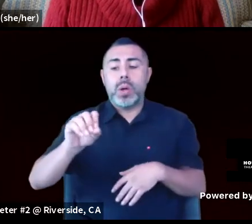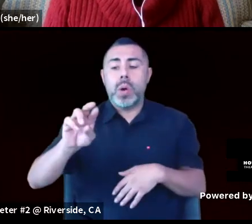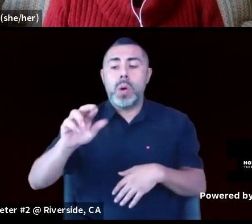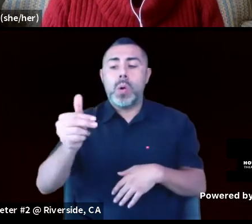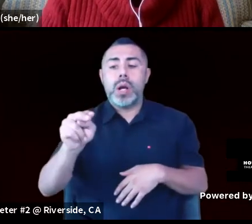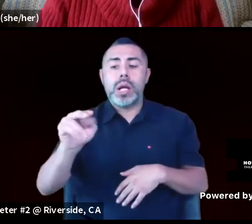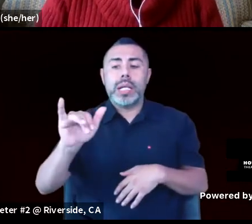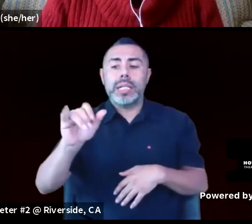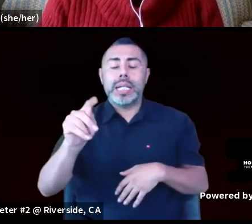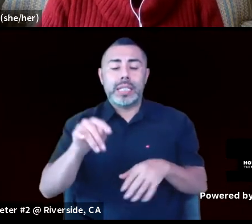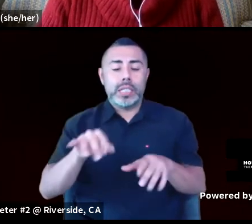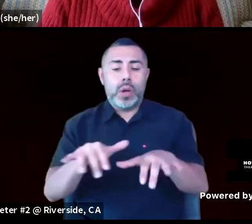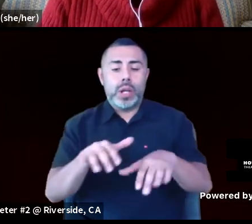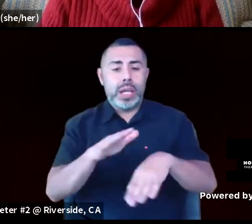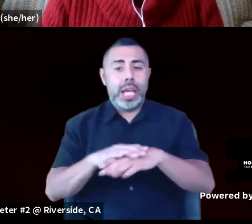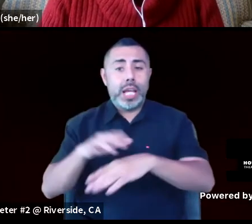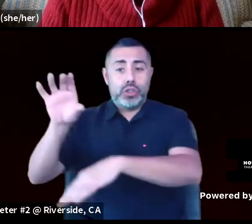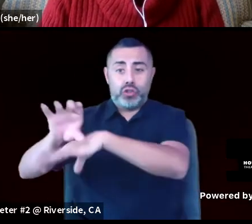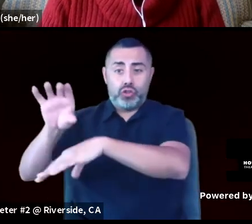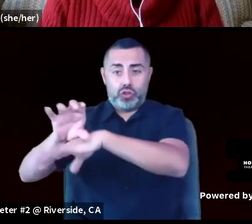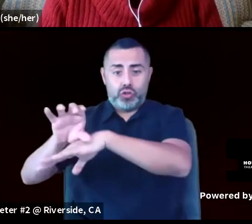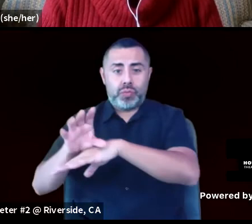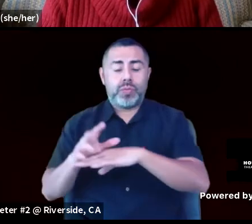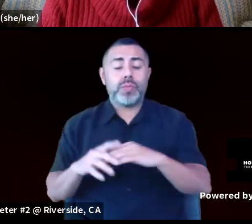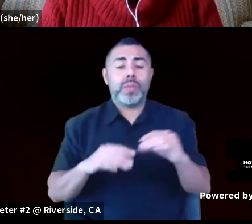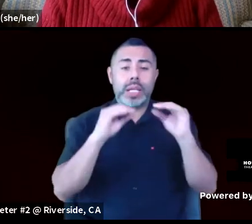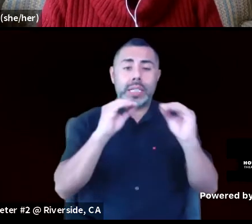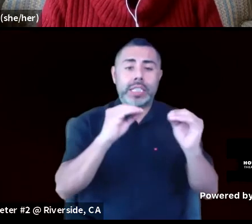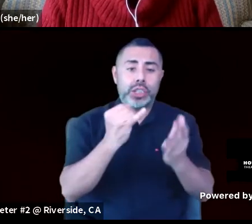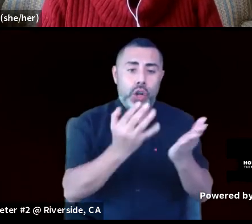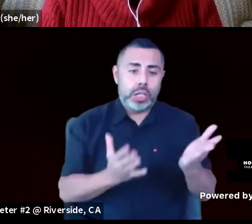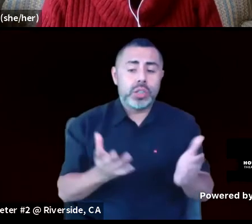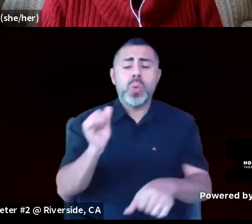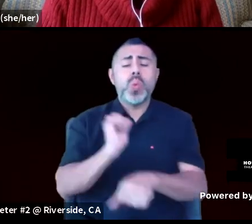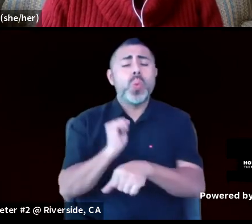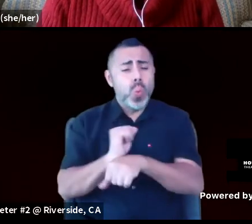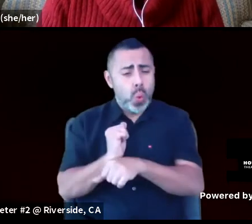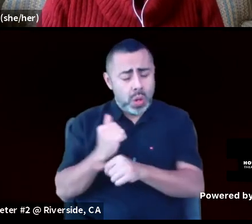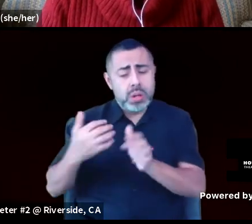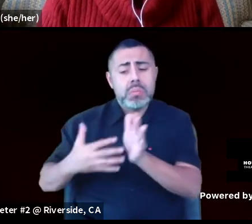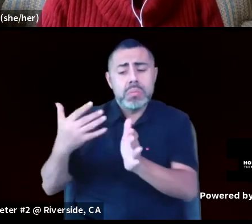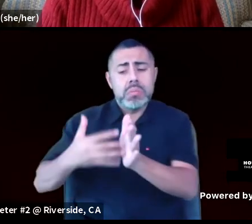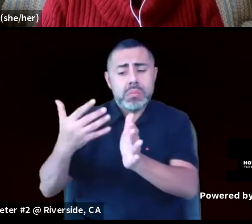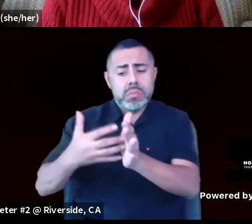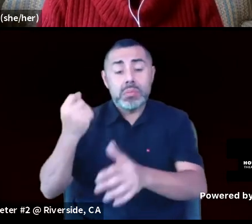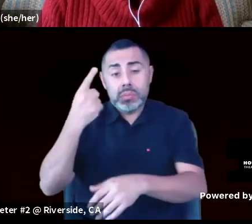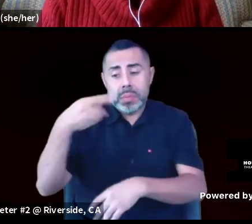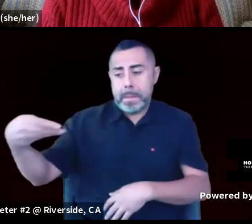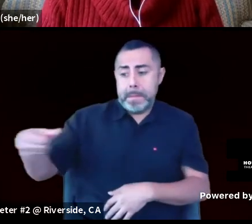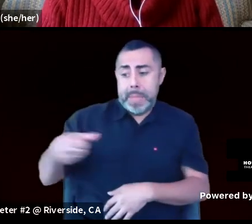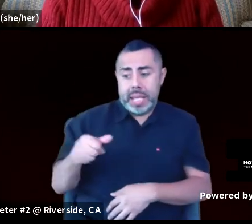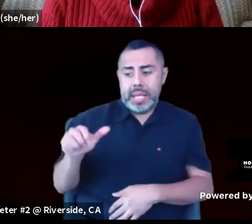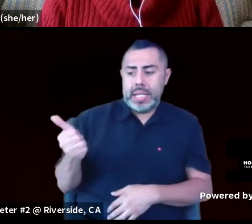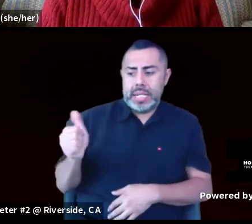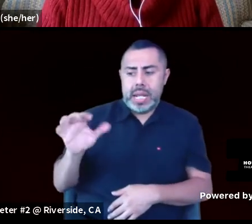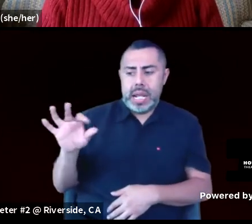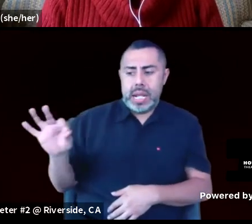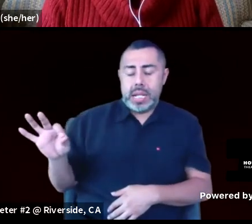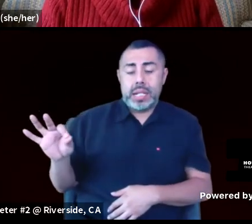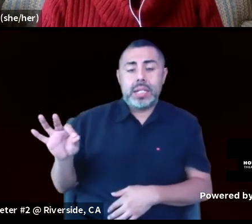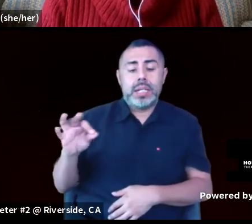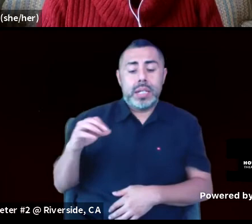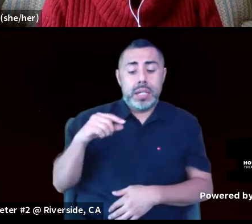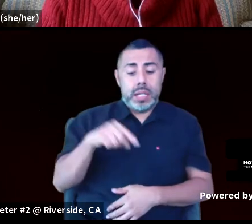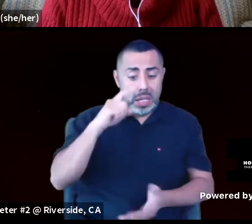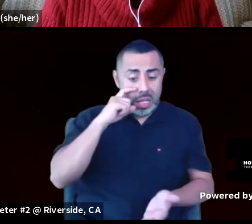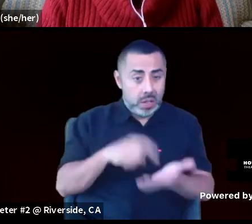who work often, but obviously on a 1099, and are finding that those organizations have either refused to talk to